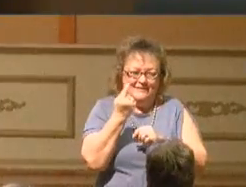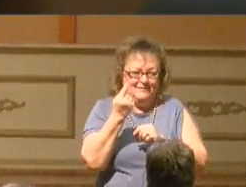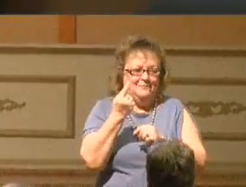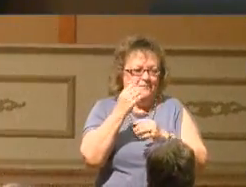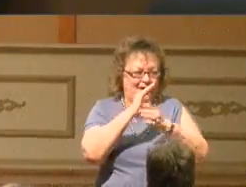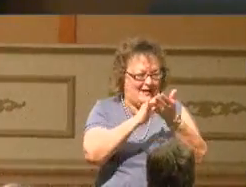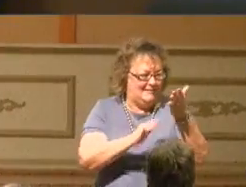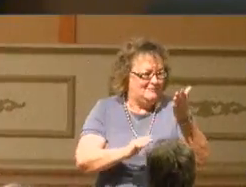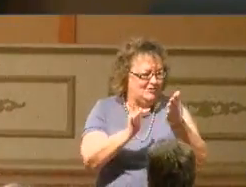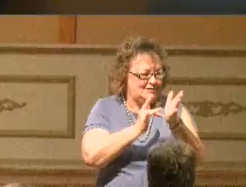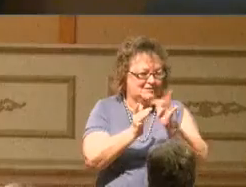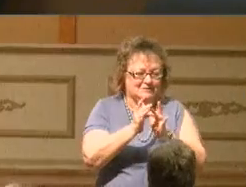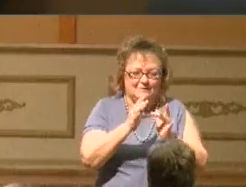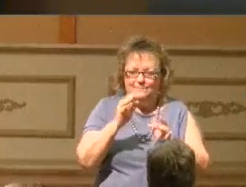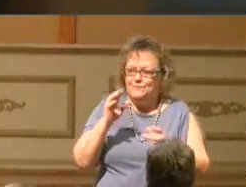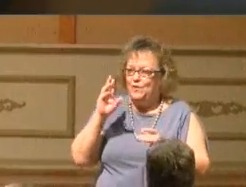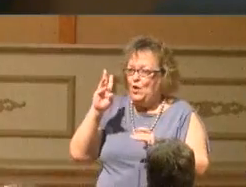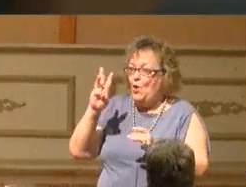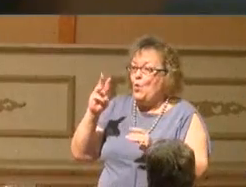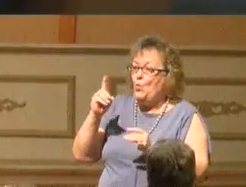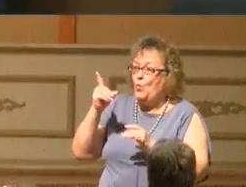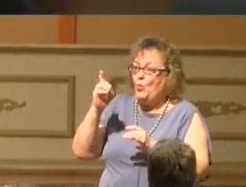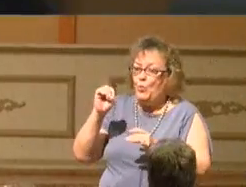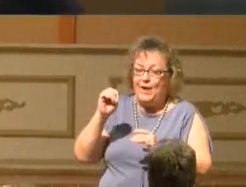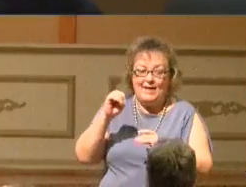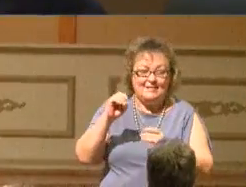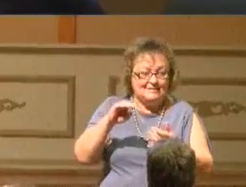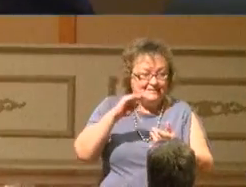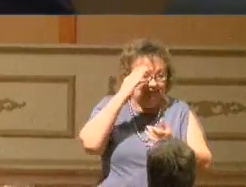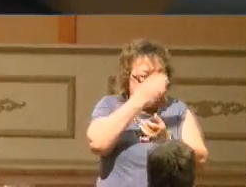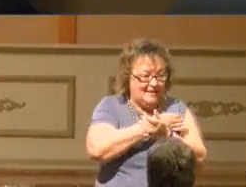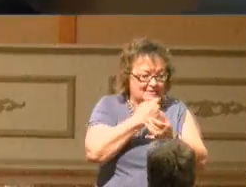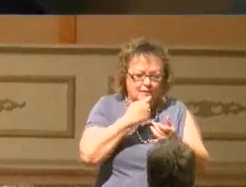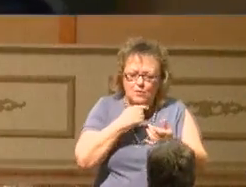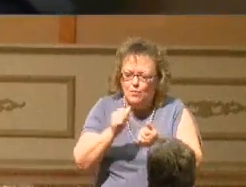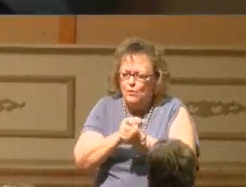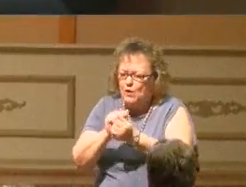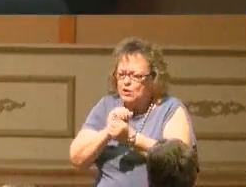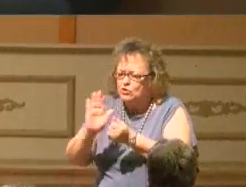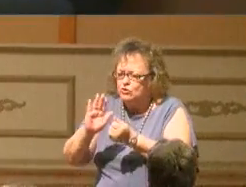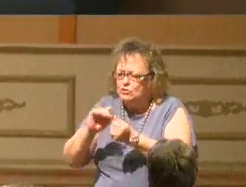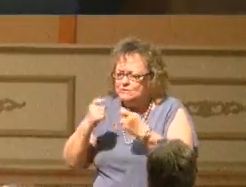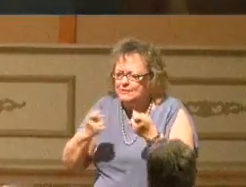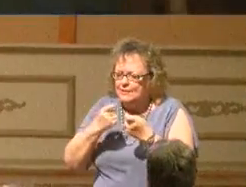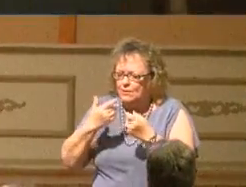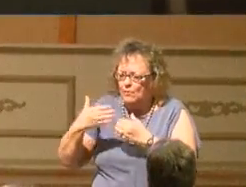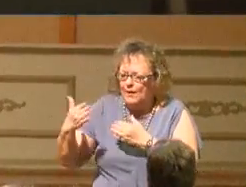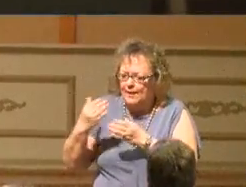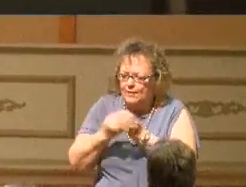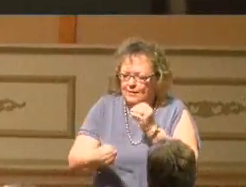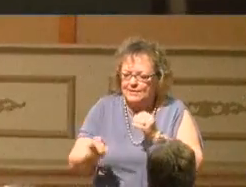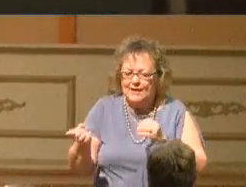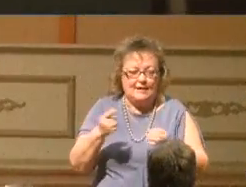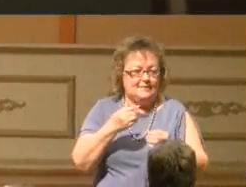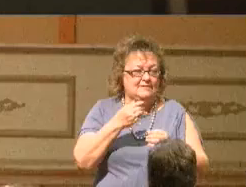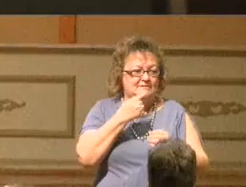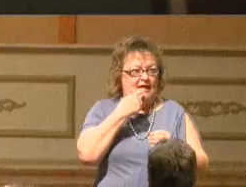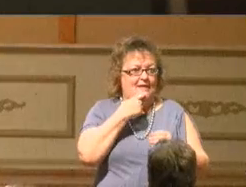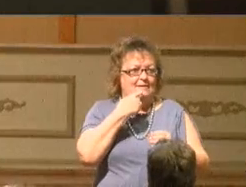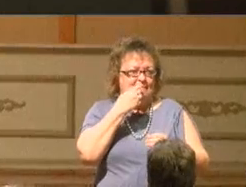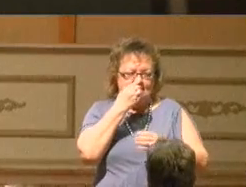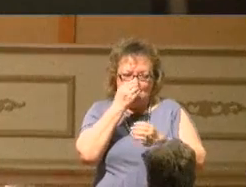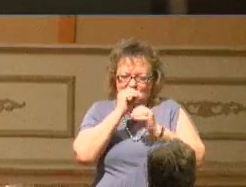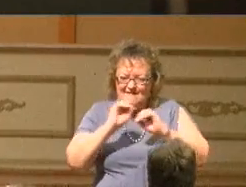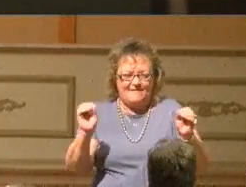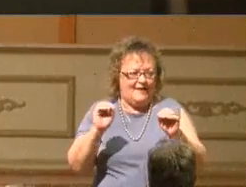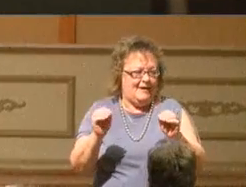Wade's son, I asked him, I said, what can wash away your sin? And he had it in his heart, nothing but the blood of